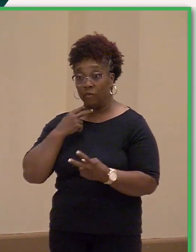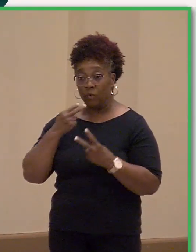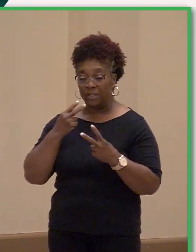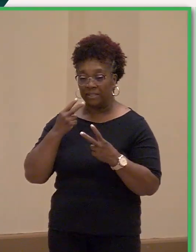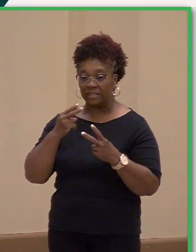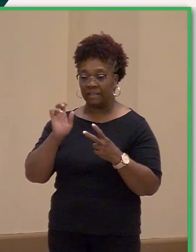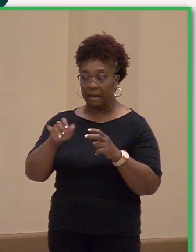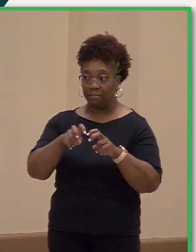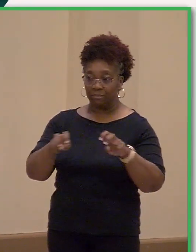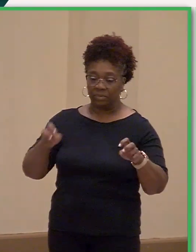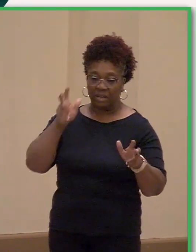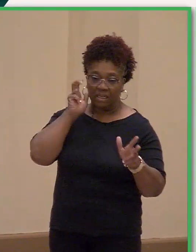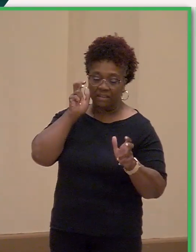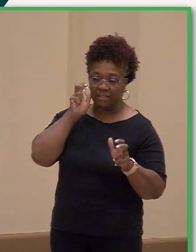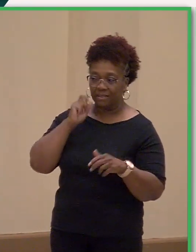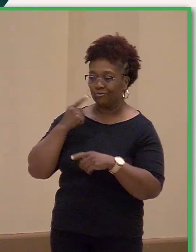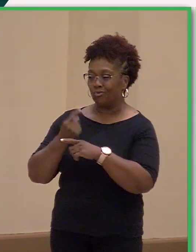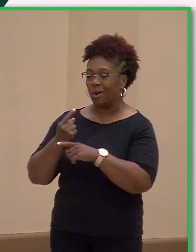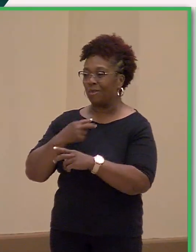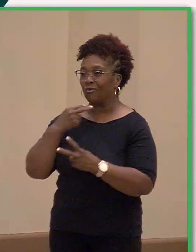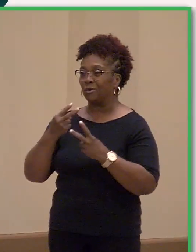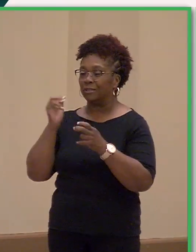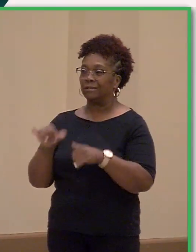When they get regular voices like myself,